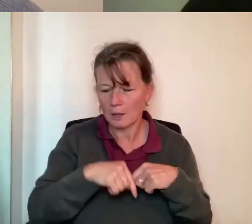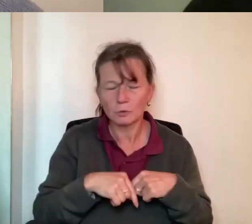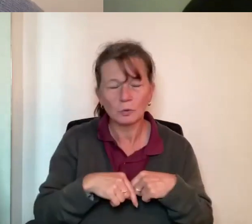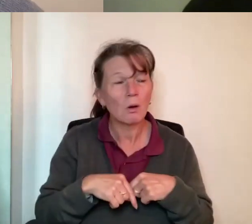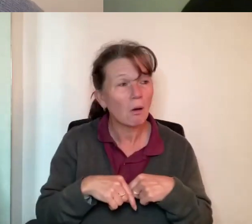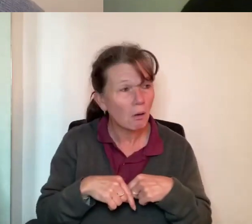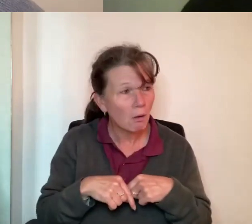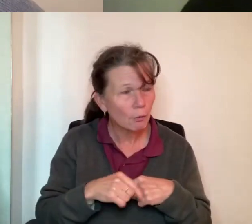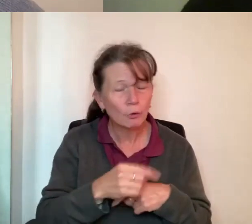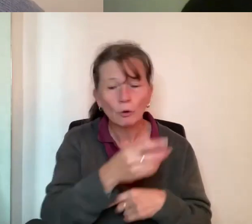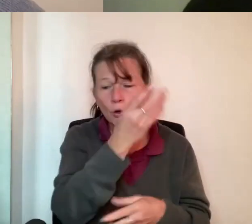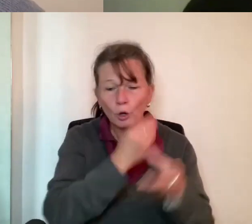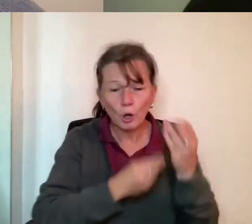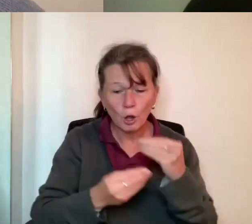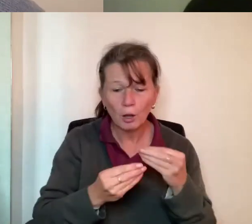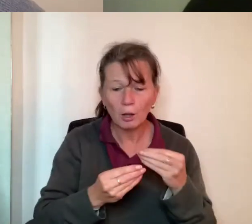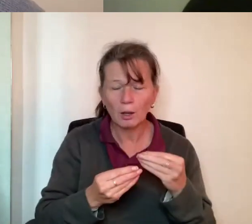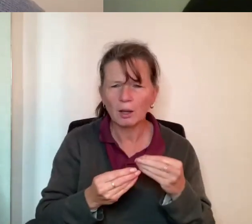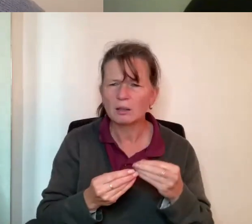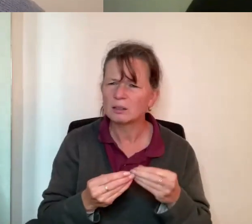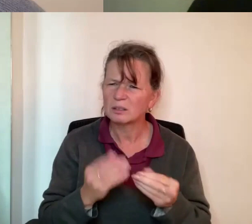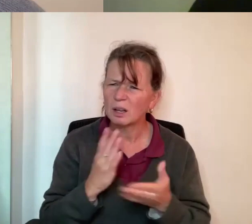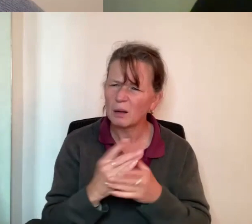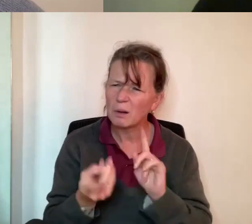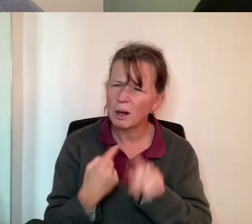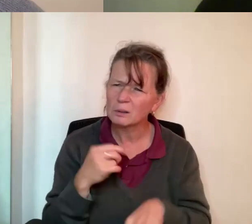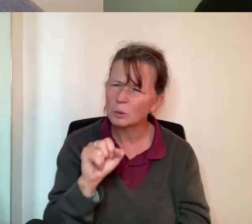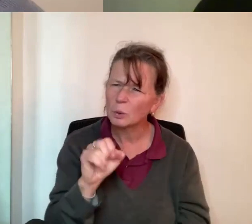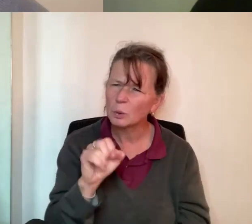learn. I'm not sure if that really, does that answer your question?